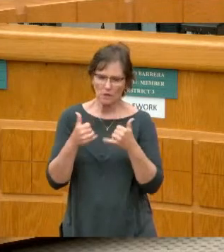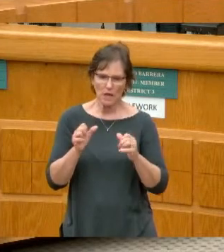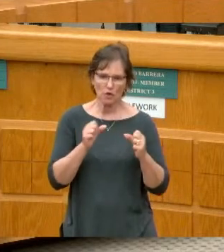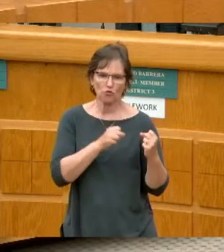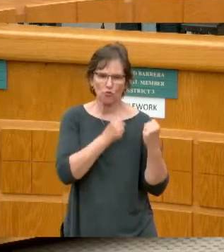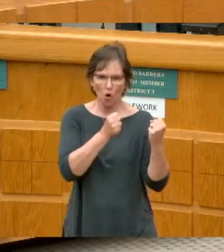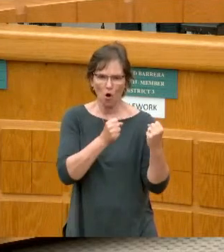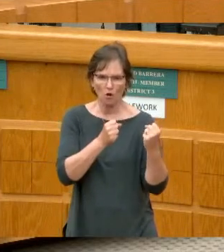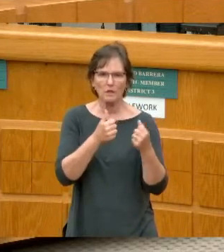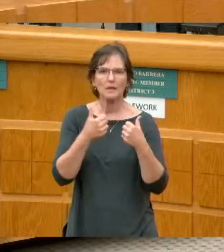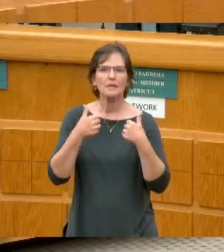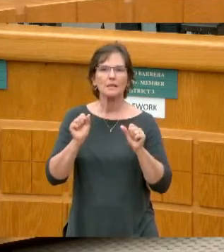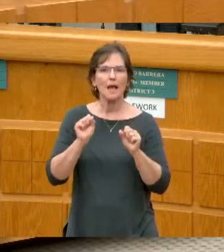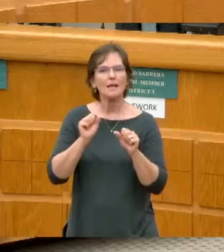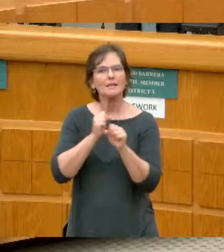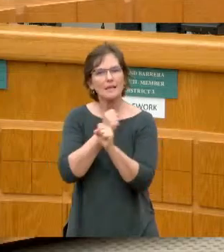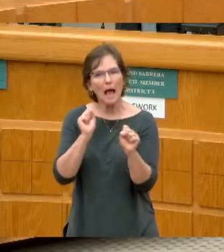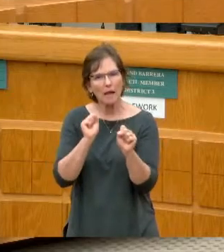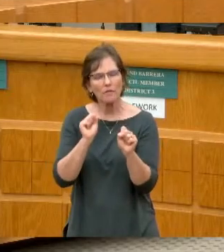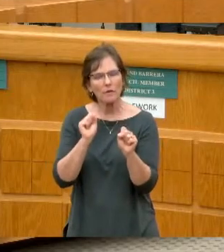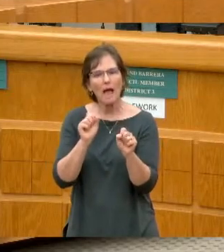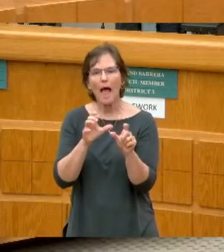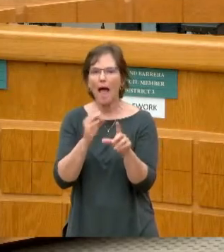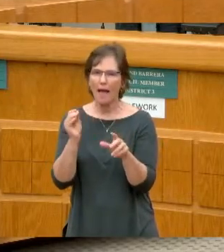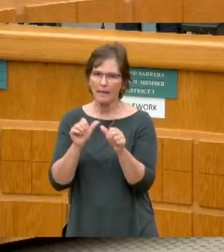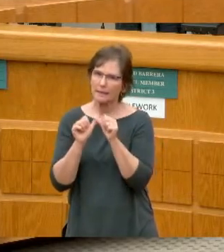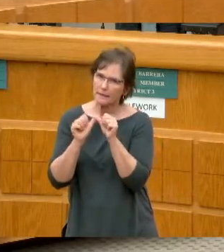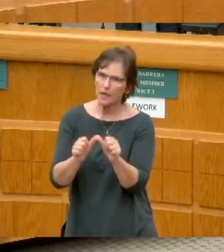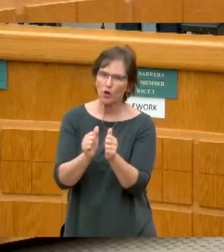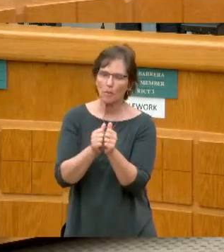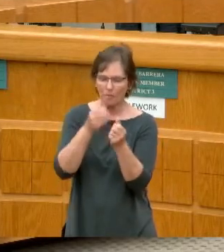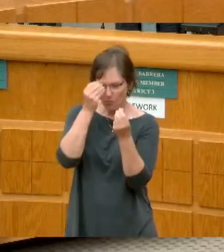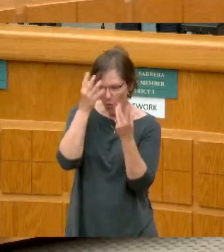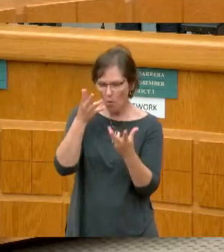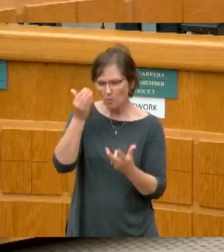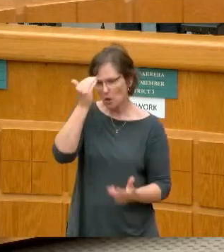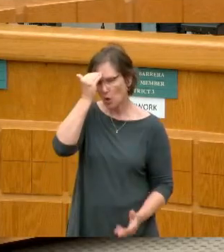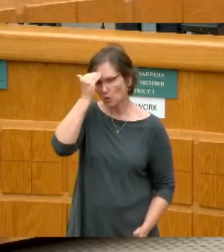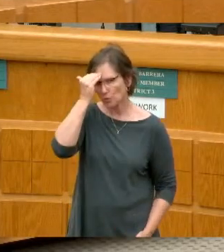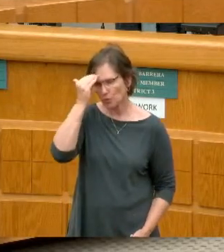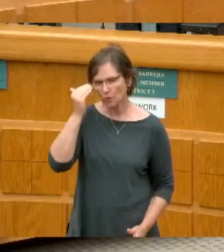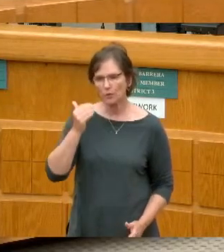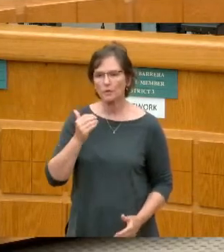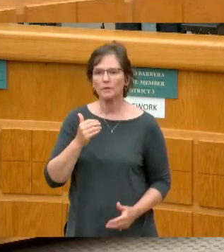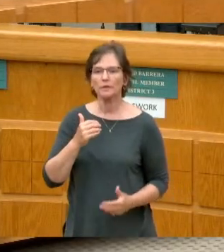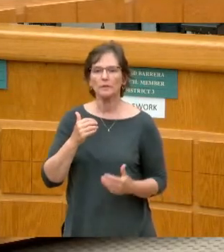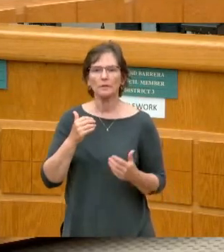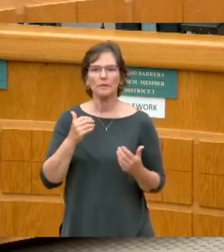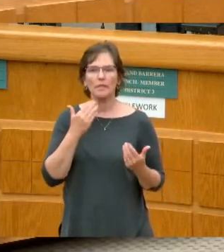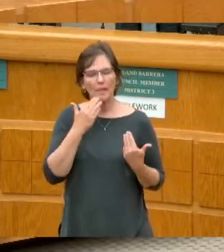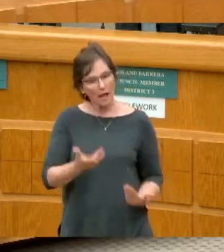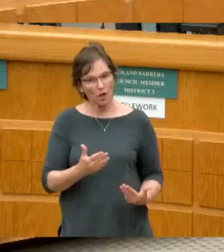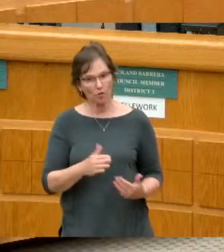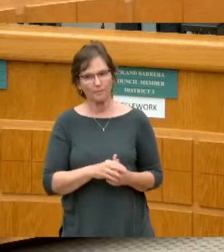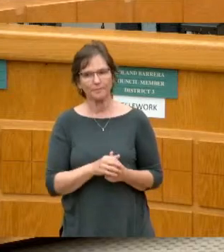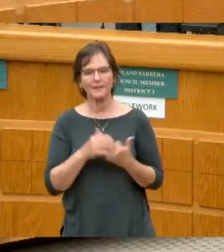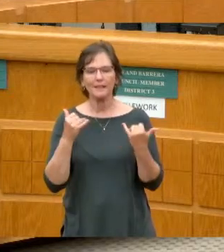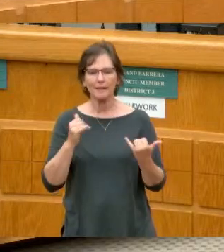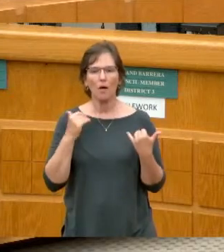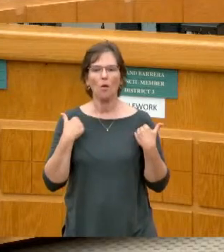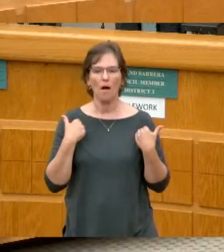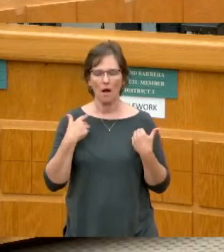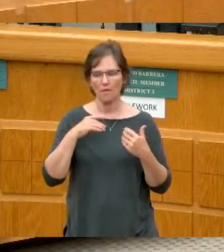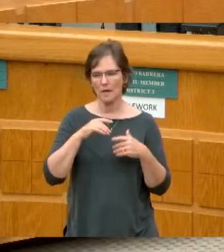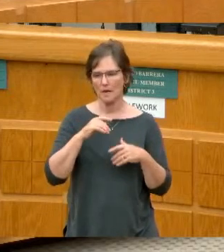over the next few weeks, our numbers do not continue to climb. Our number one goal for public health continues to be